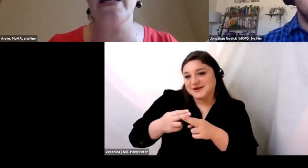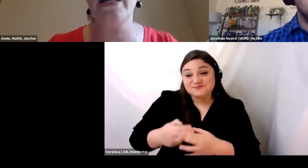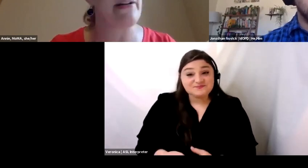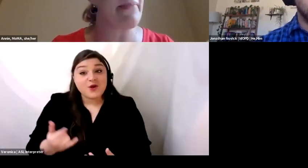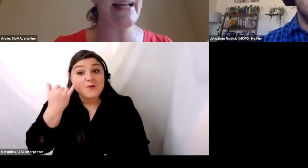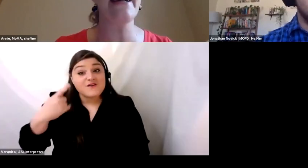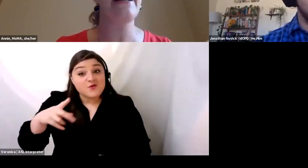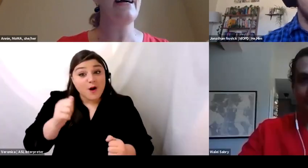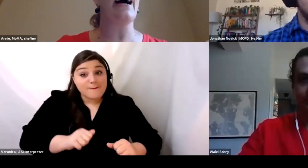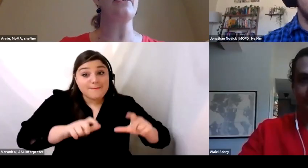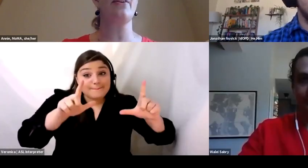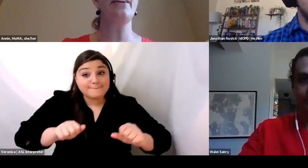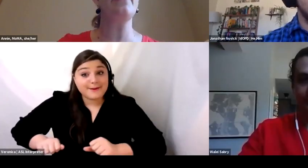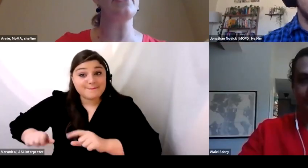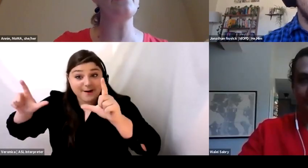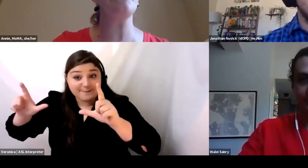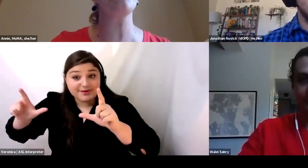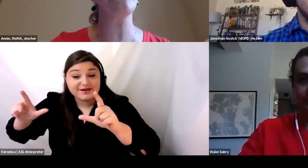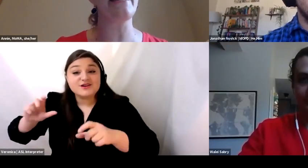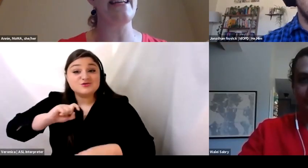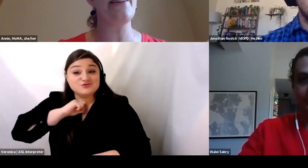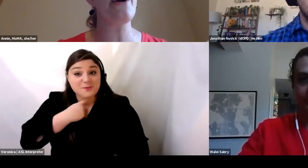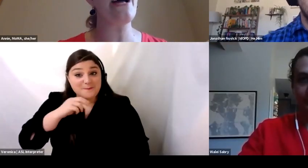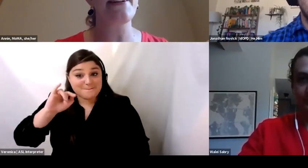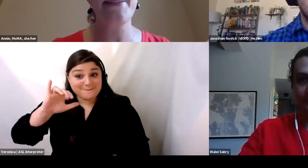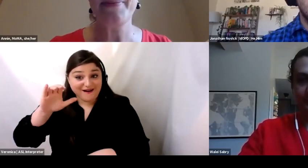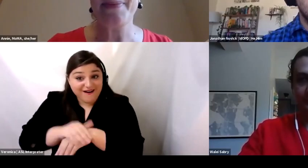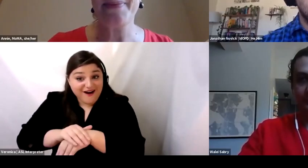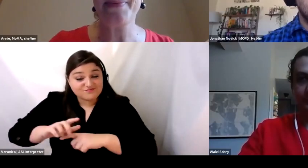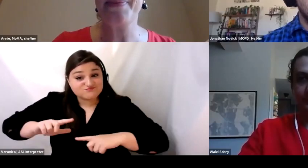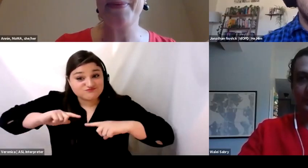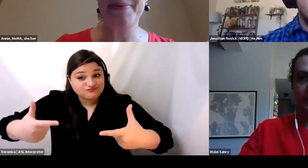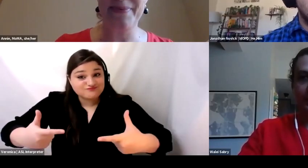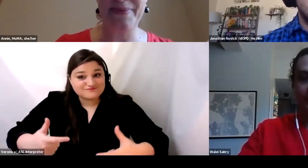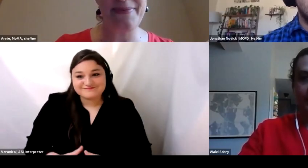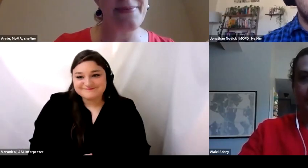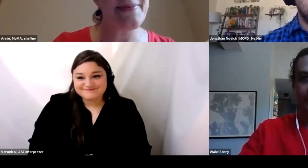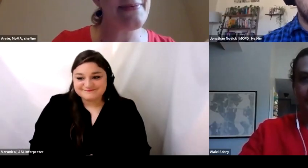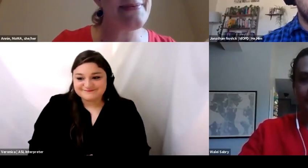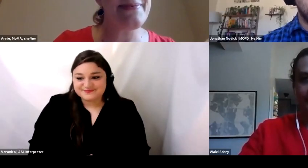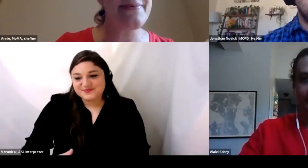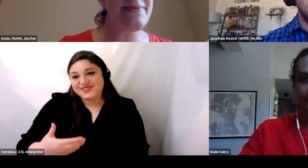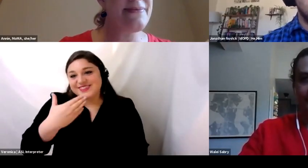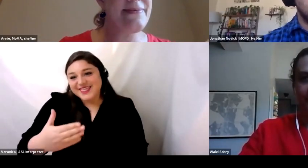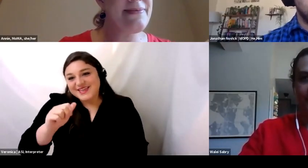on screen and on mic, I turn it over to you. Please take it away. Thank you, Annie.